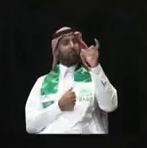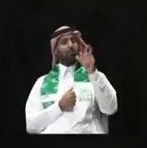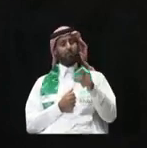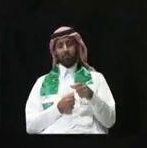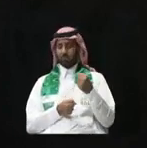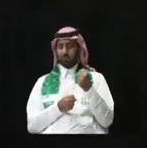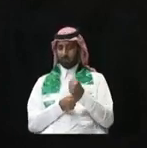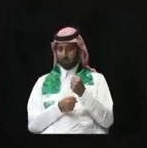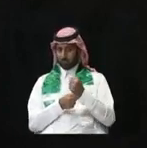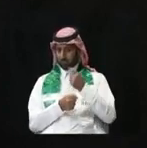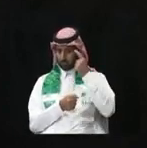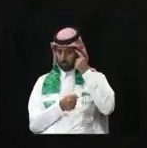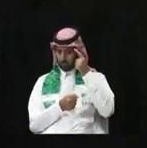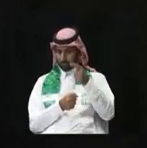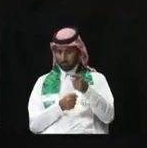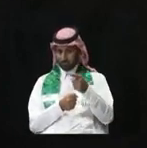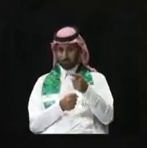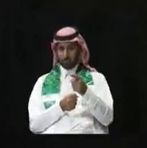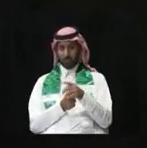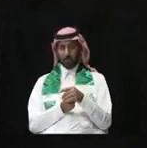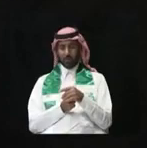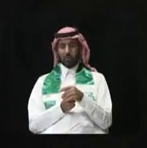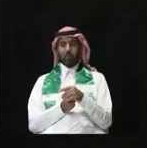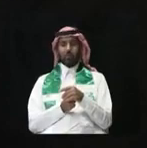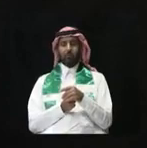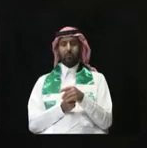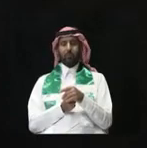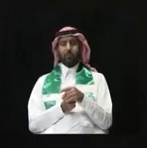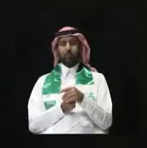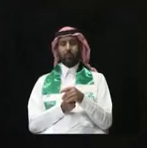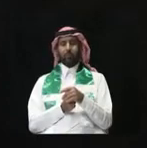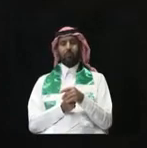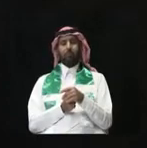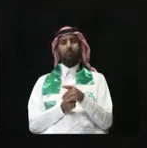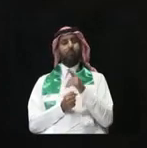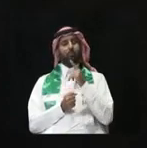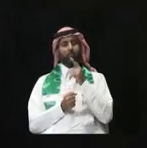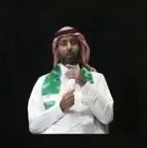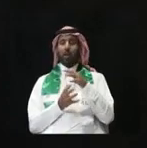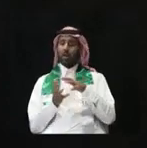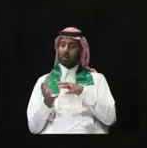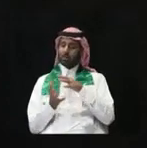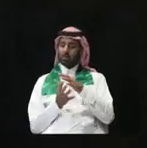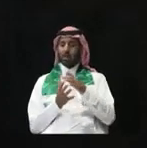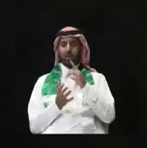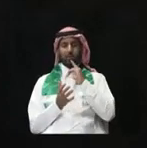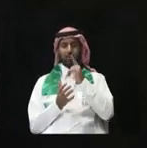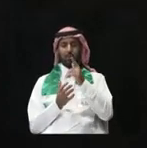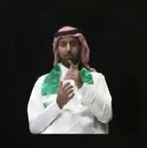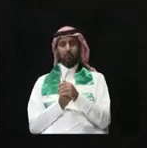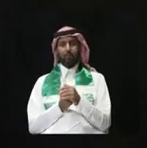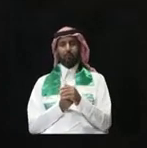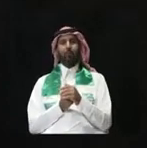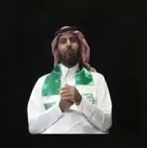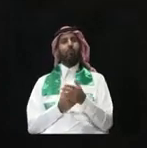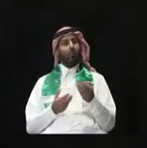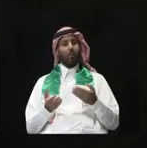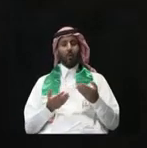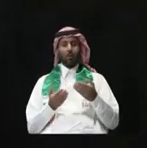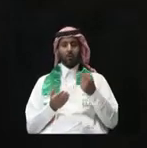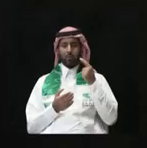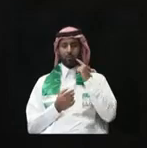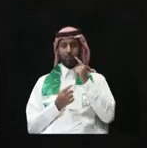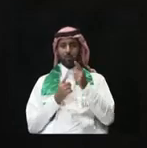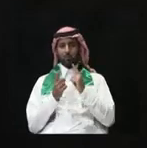event, something that happened to you personally. You can discuss them. What about if we can discuss the idea